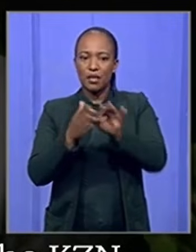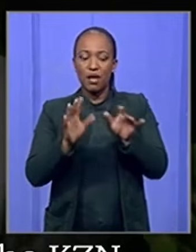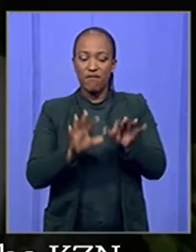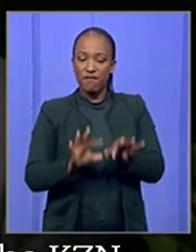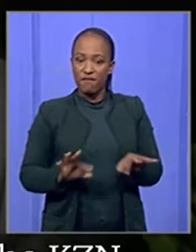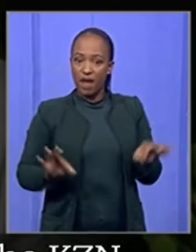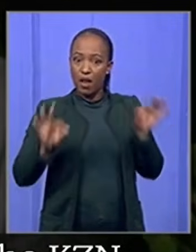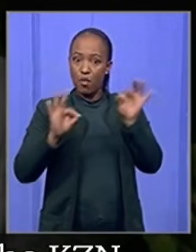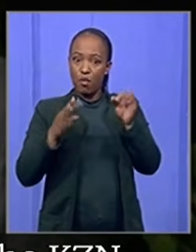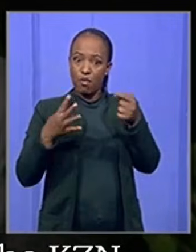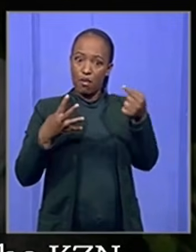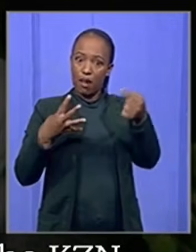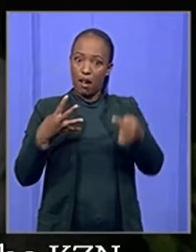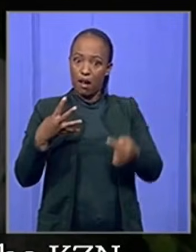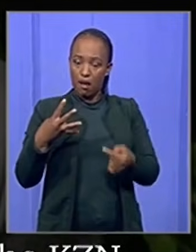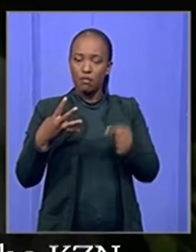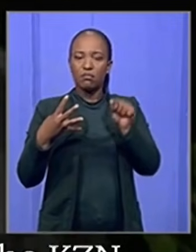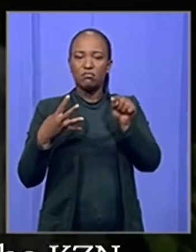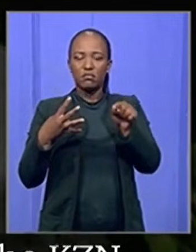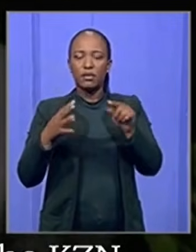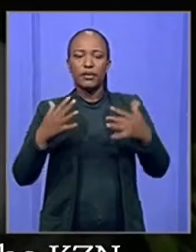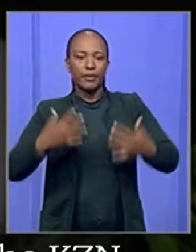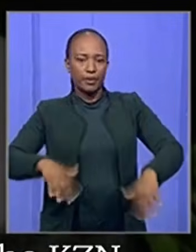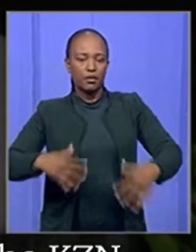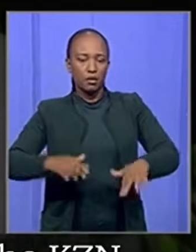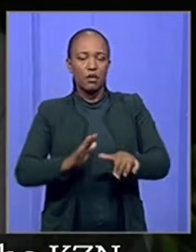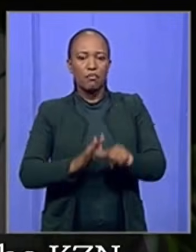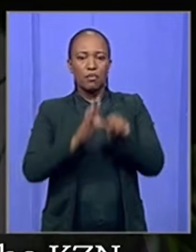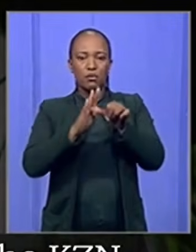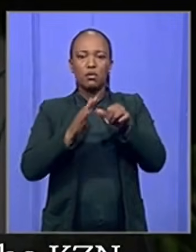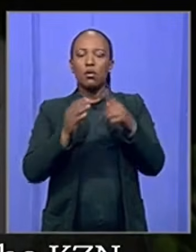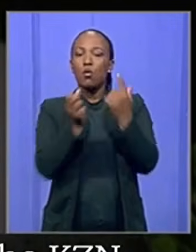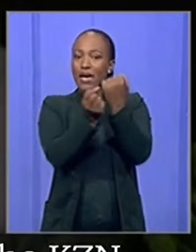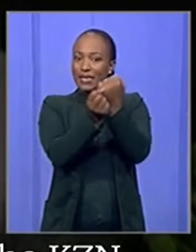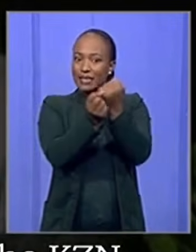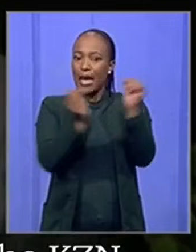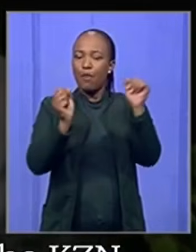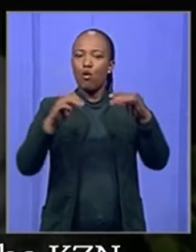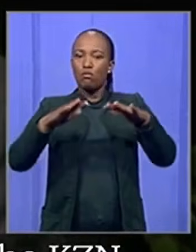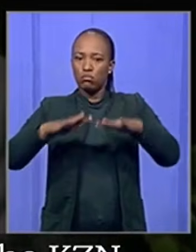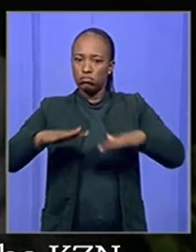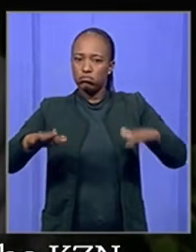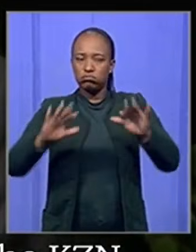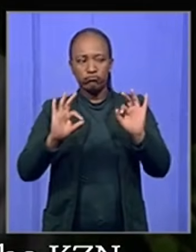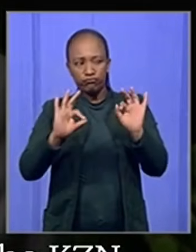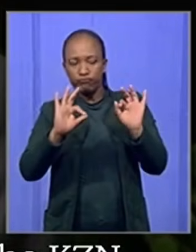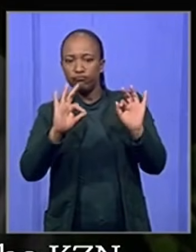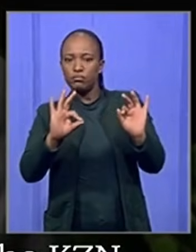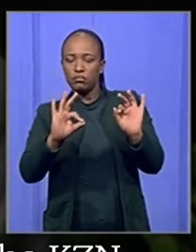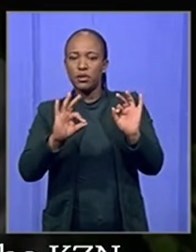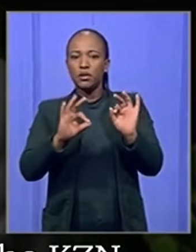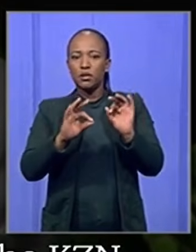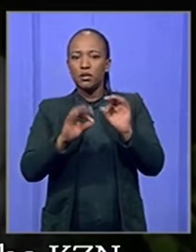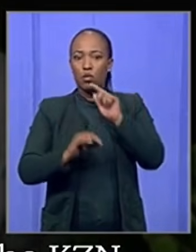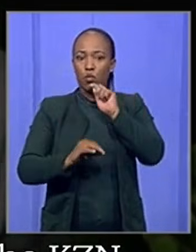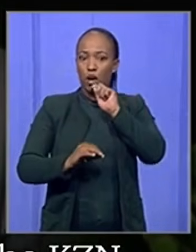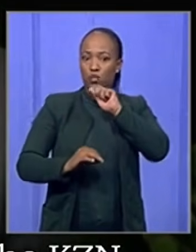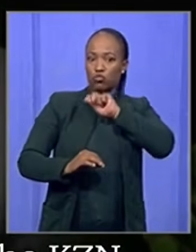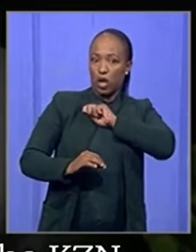are essential for the functioning of a healthy democracy and for the fostering of trust